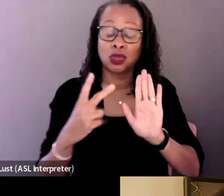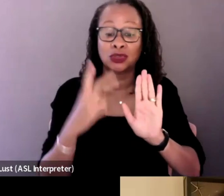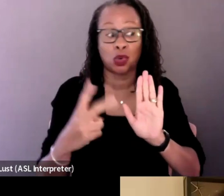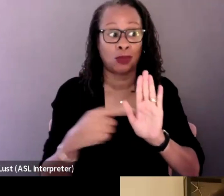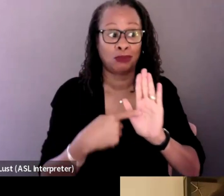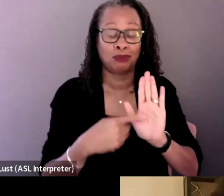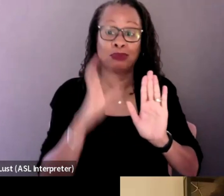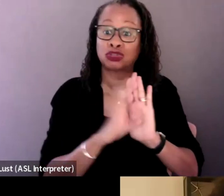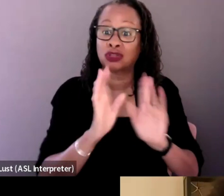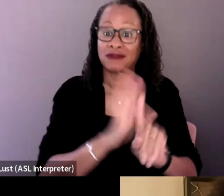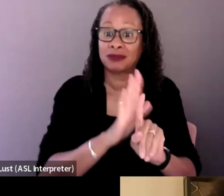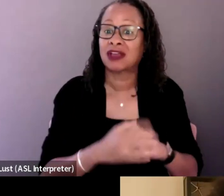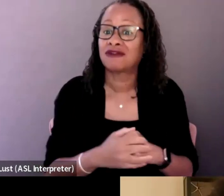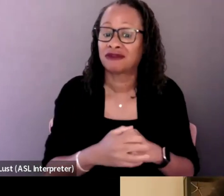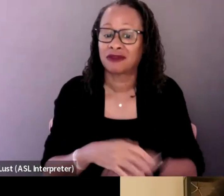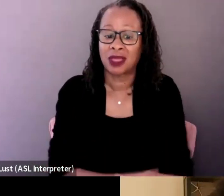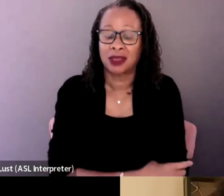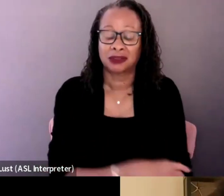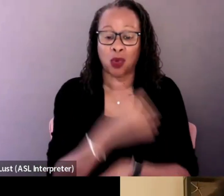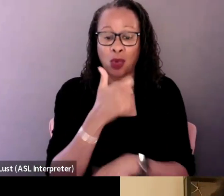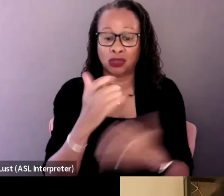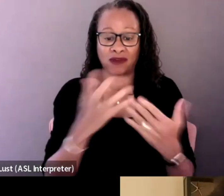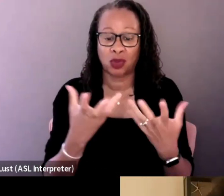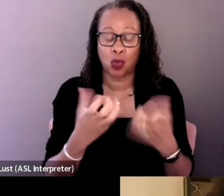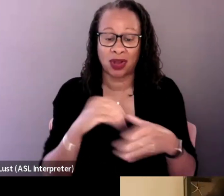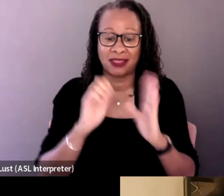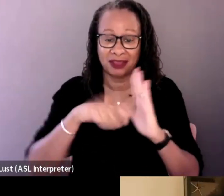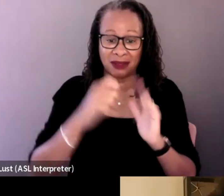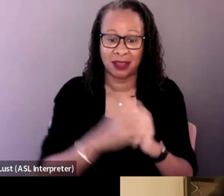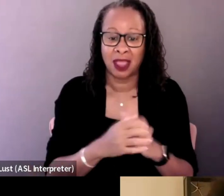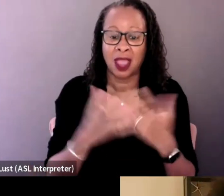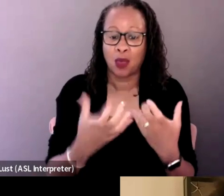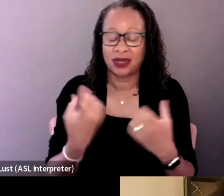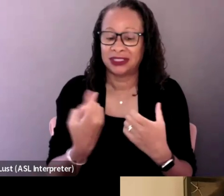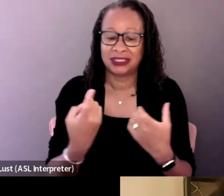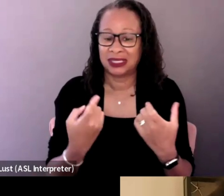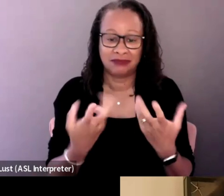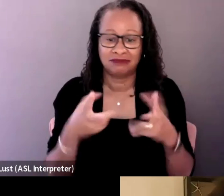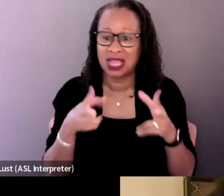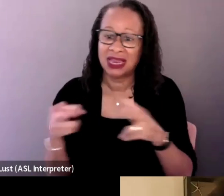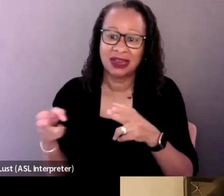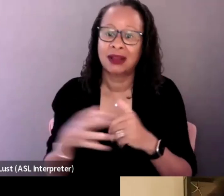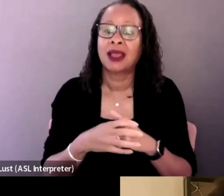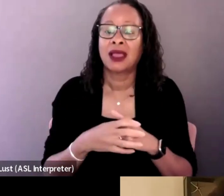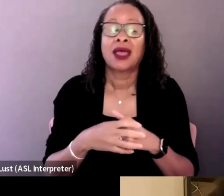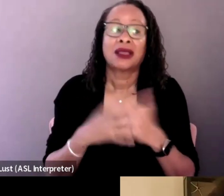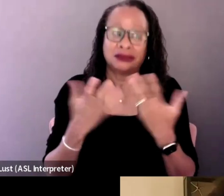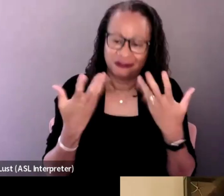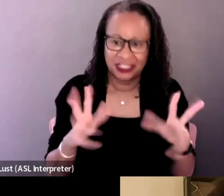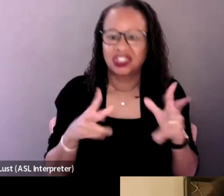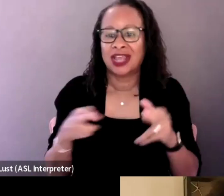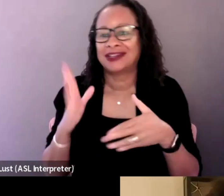the camera. You can watch whatever you want on the camera." And then when they ask me, we want to see something edited, I say the editing process starts after the shooting is